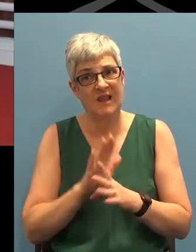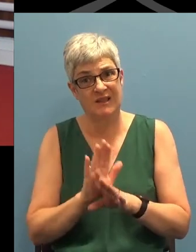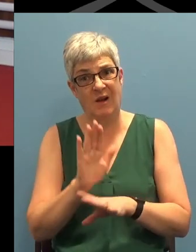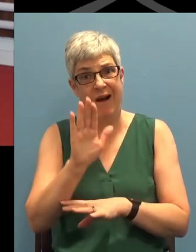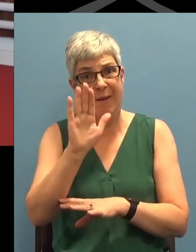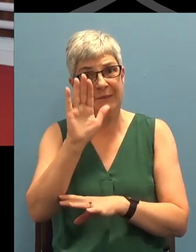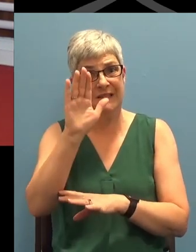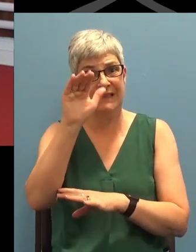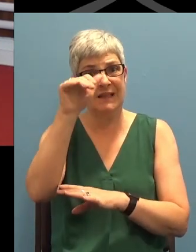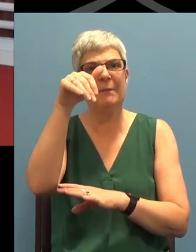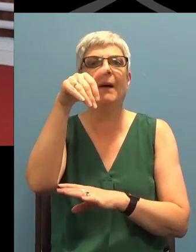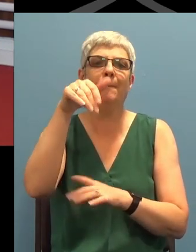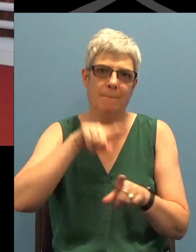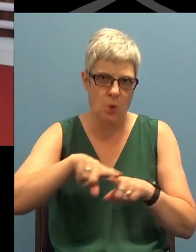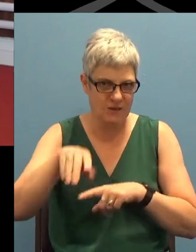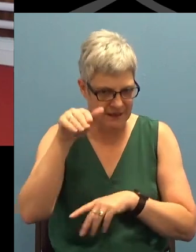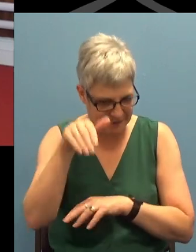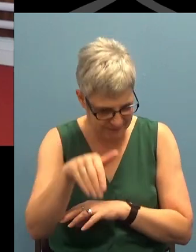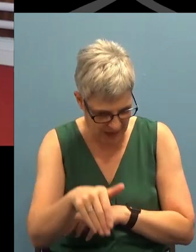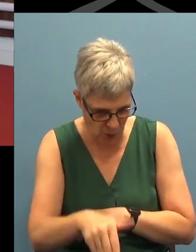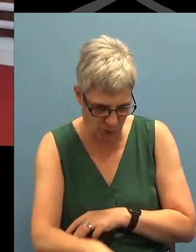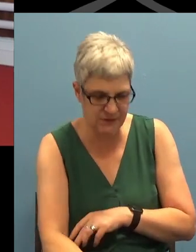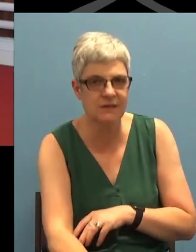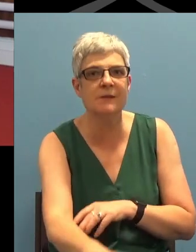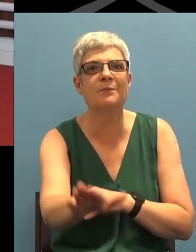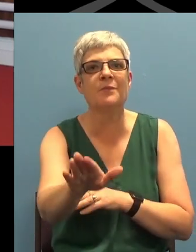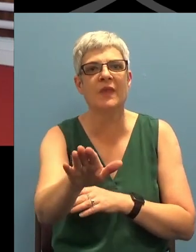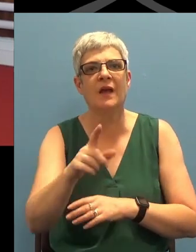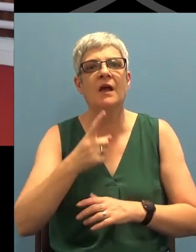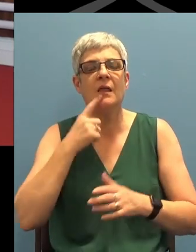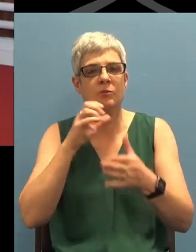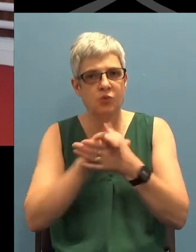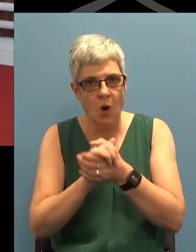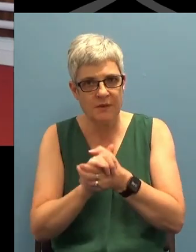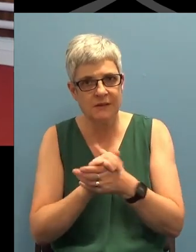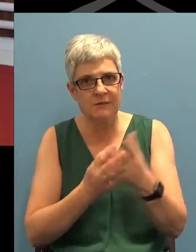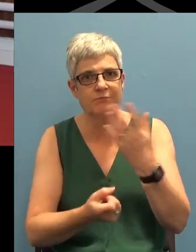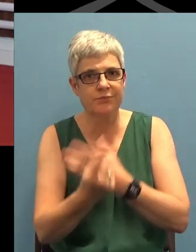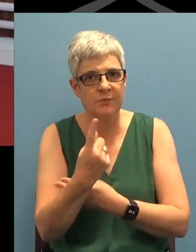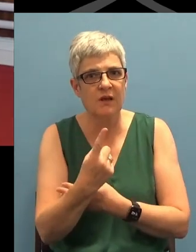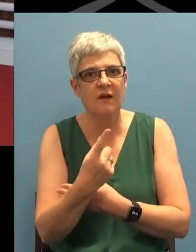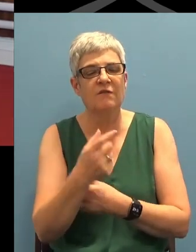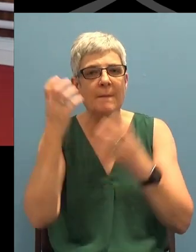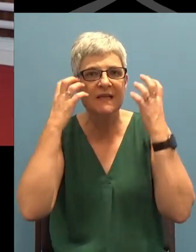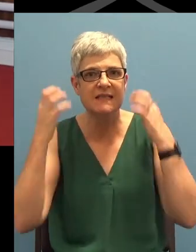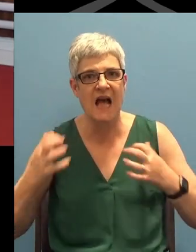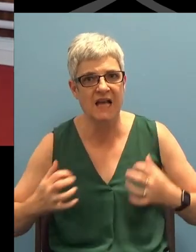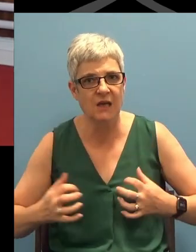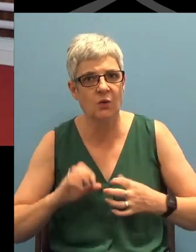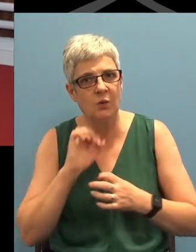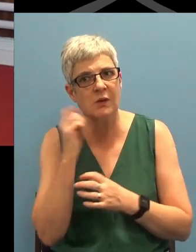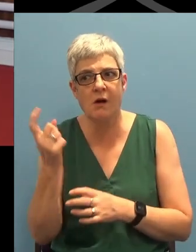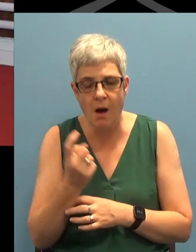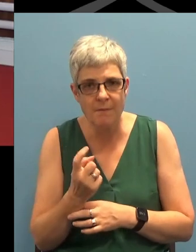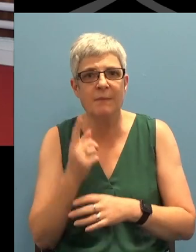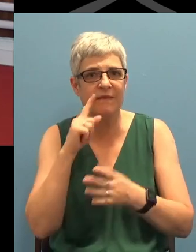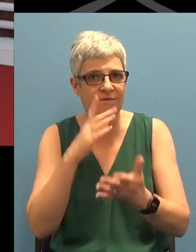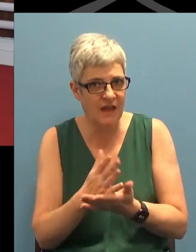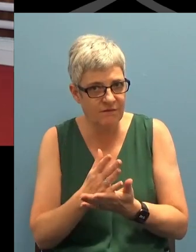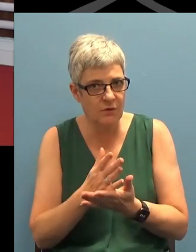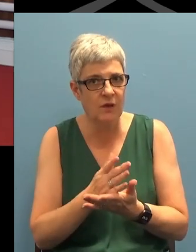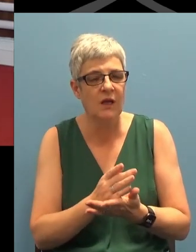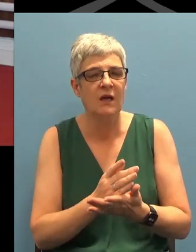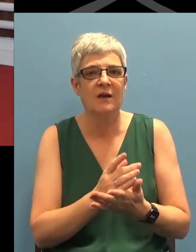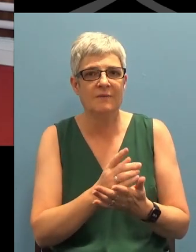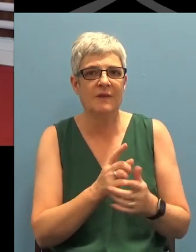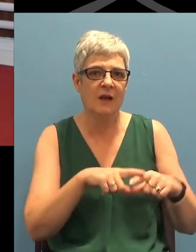honest, mostly downs, the promise emerged of a Messiah who would come and be faithful in the way that Israel had